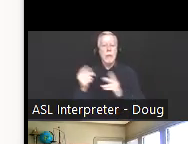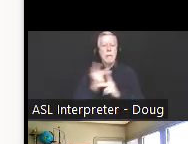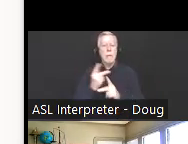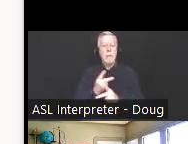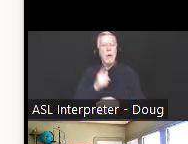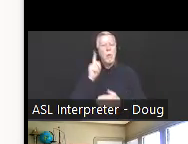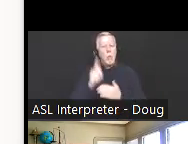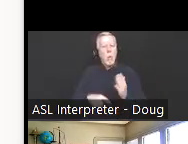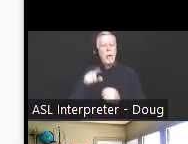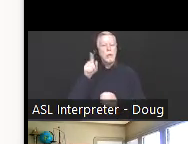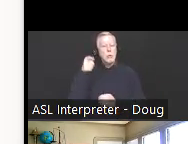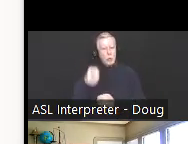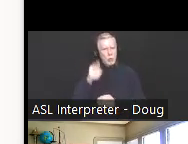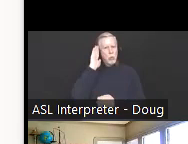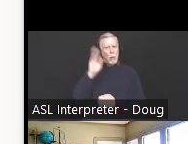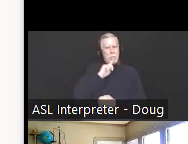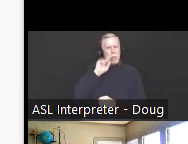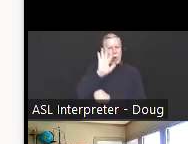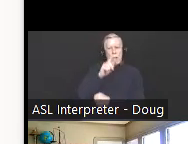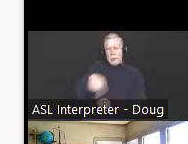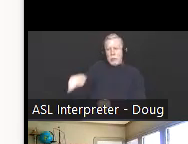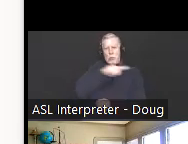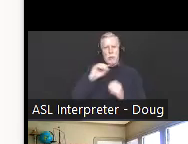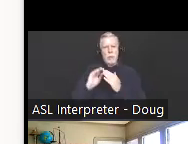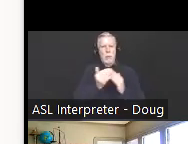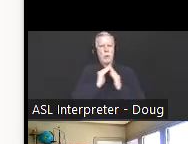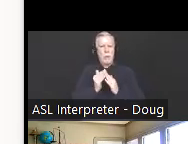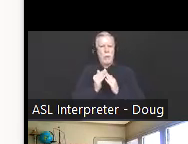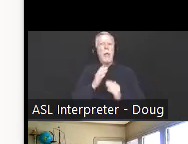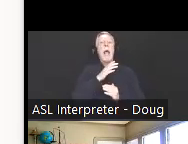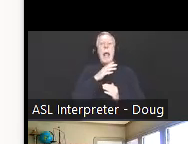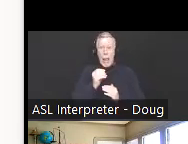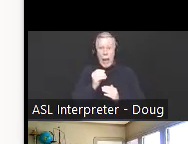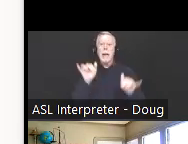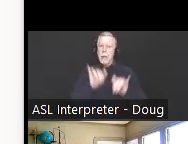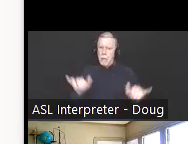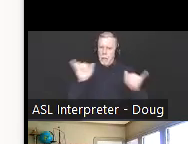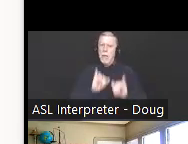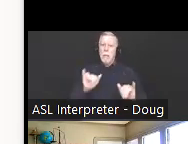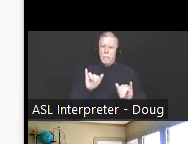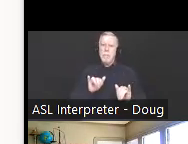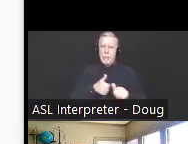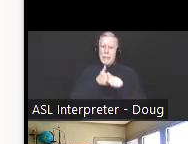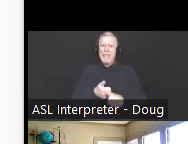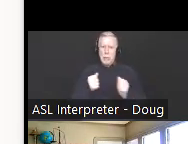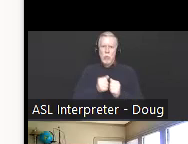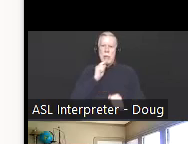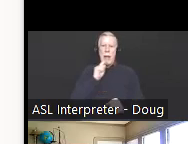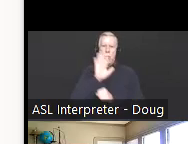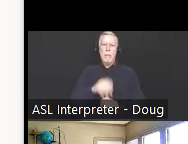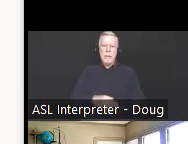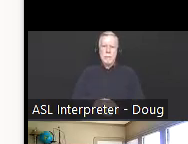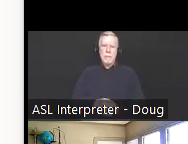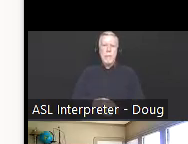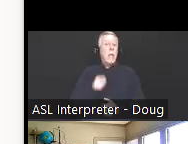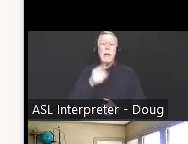that you're going to promise the community and be consistent with that promise. So if you know at best we're